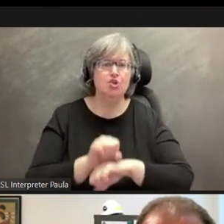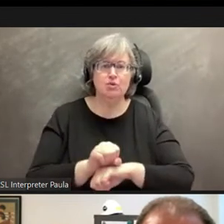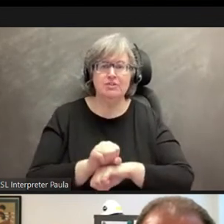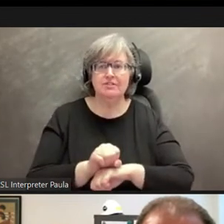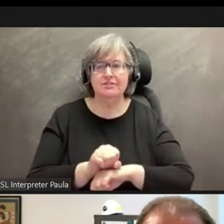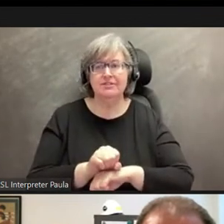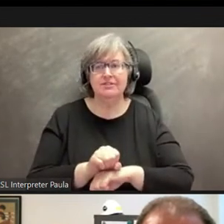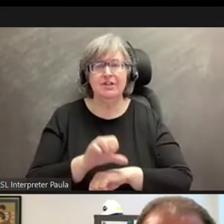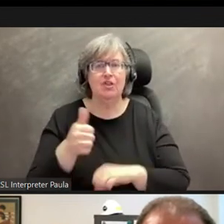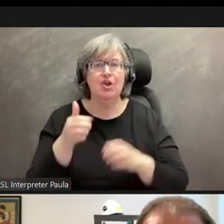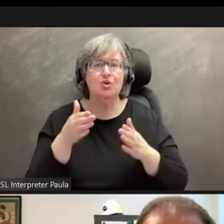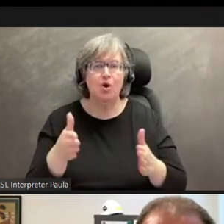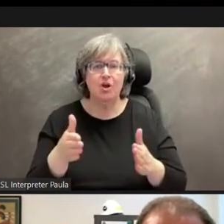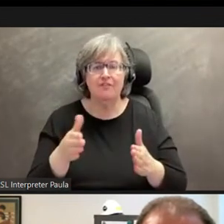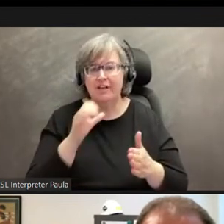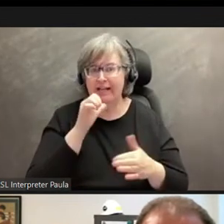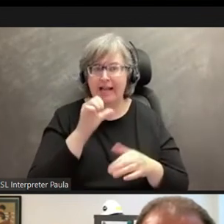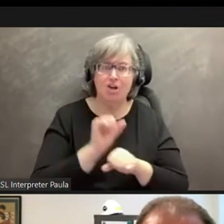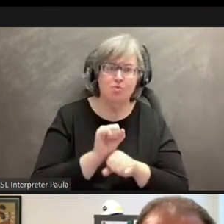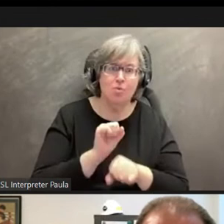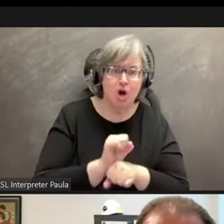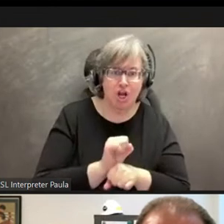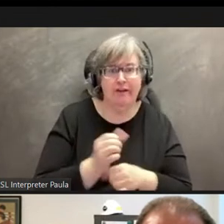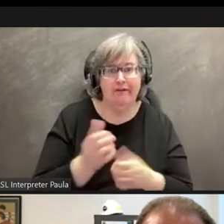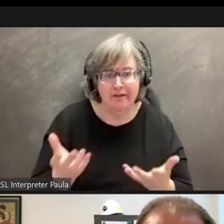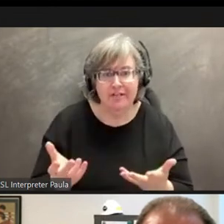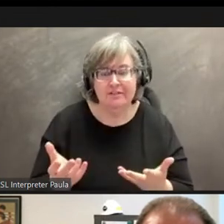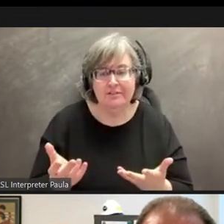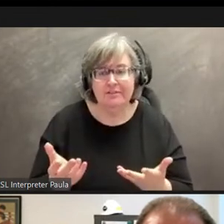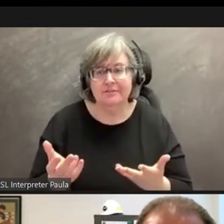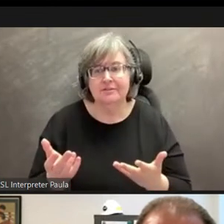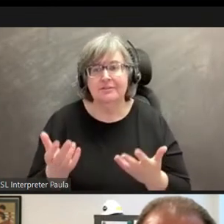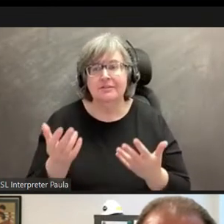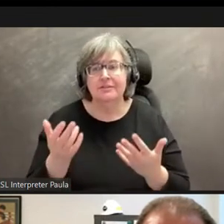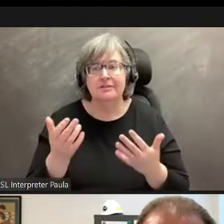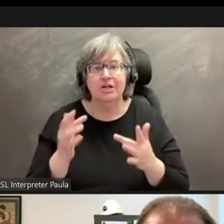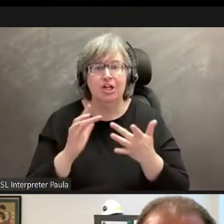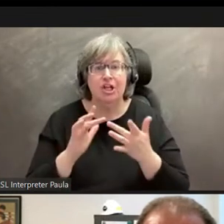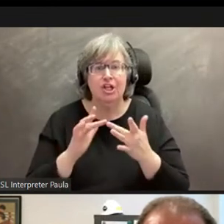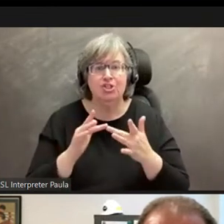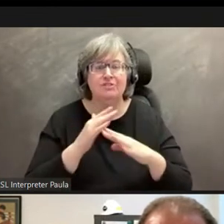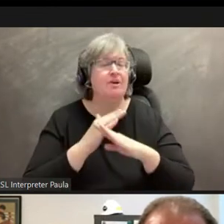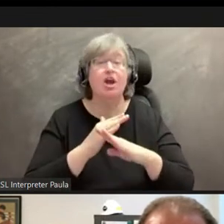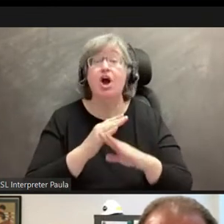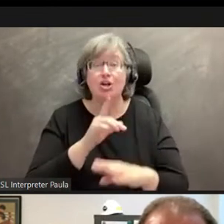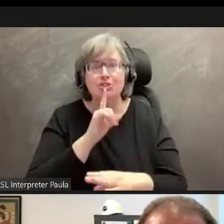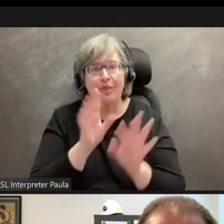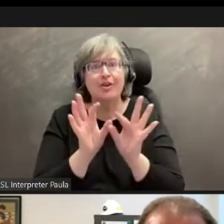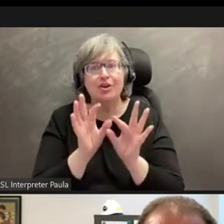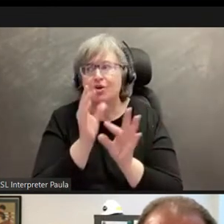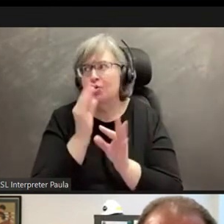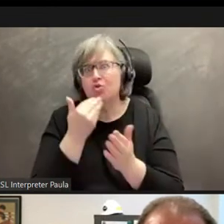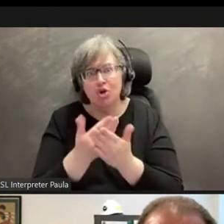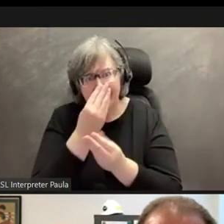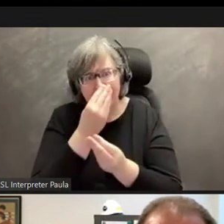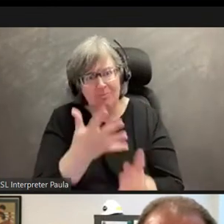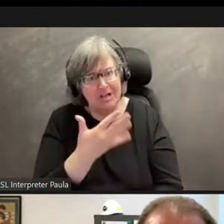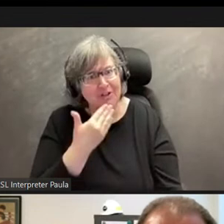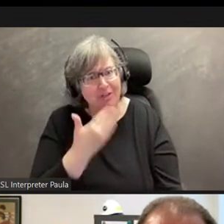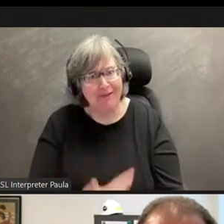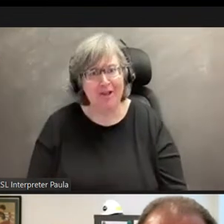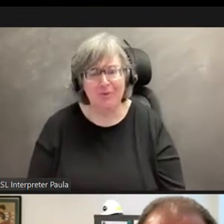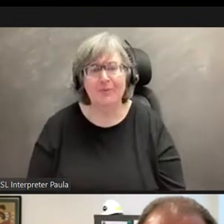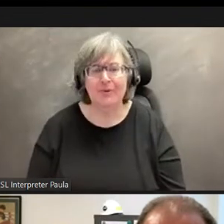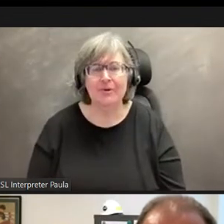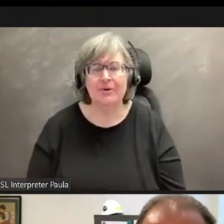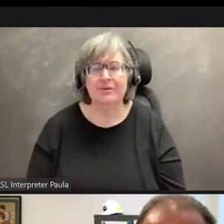the other way of it not working, which is now with there's a digital barrier. So this was really informative,